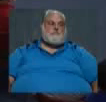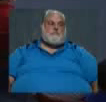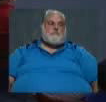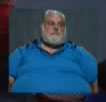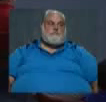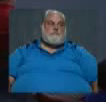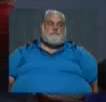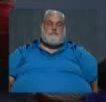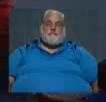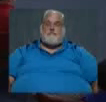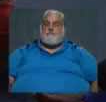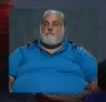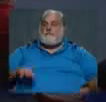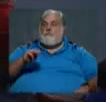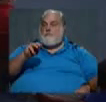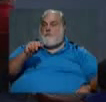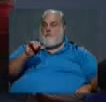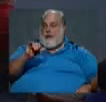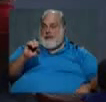Commissioner May.